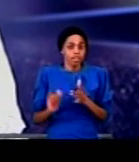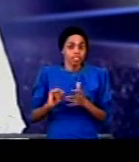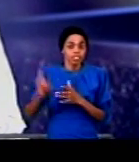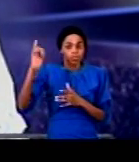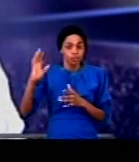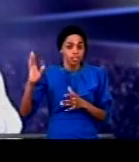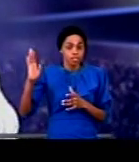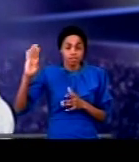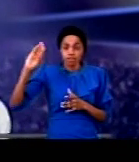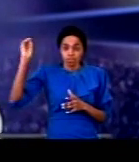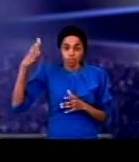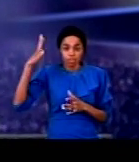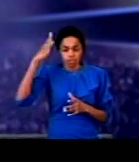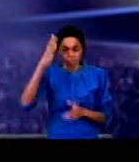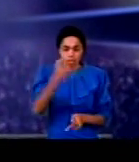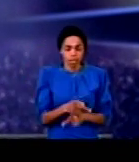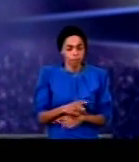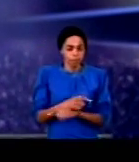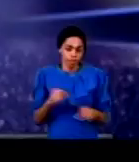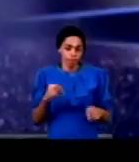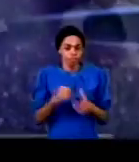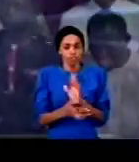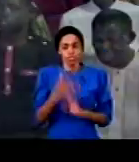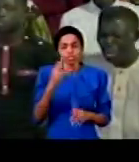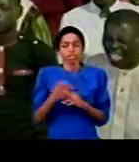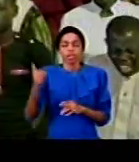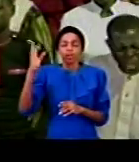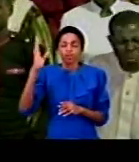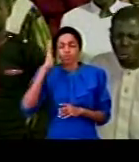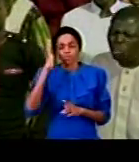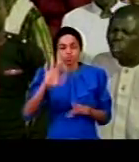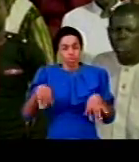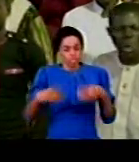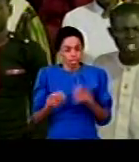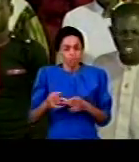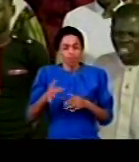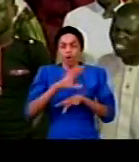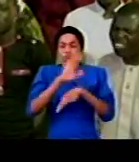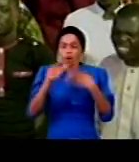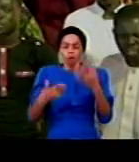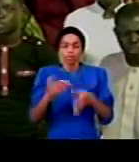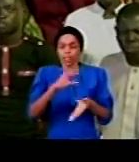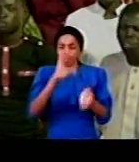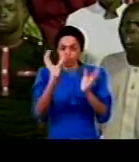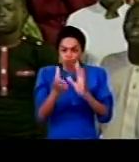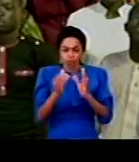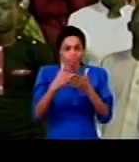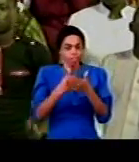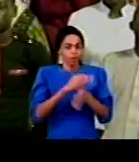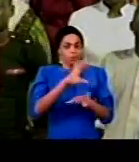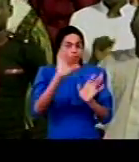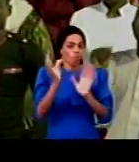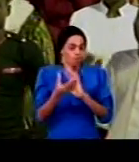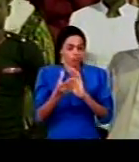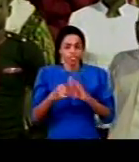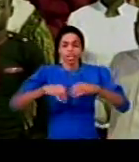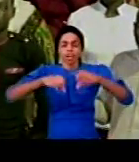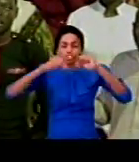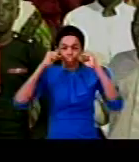of persecution will assail against them. The Lord will be there to strengthen them. In Jesus' mighty name, we